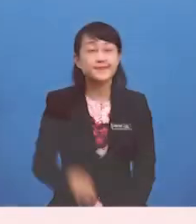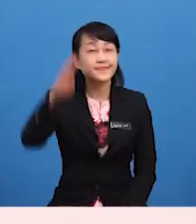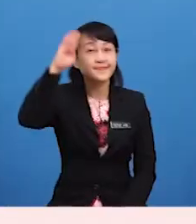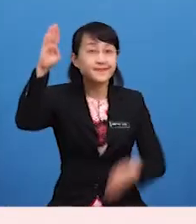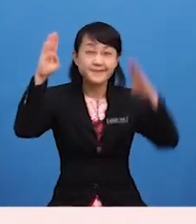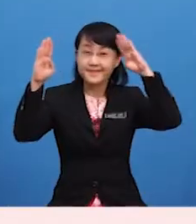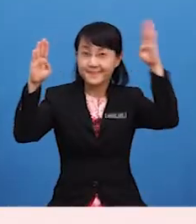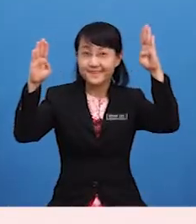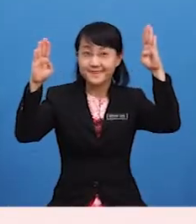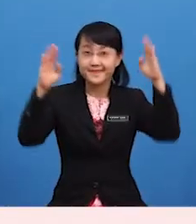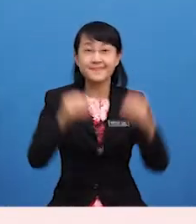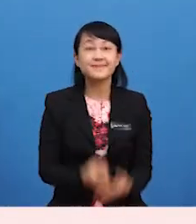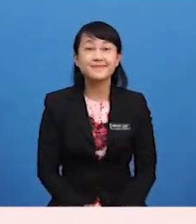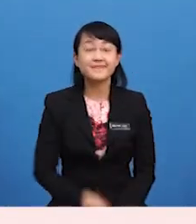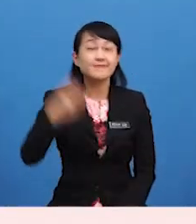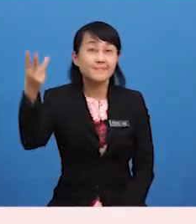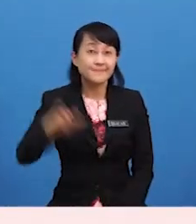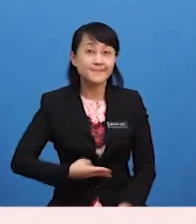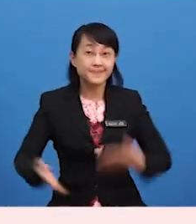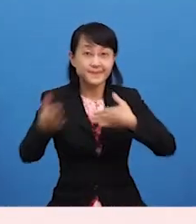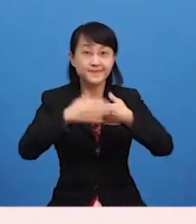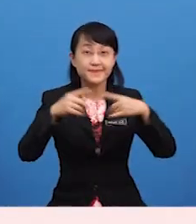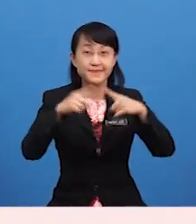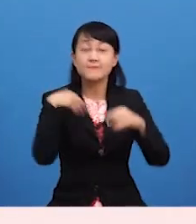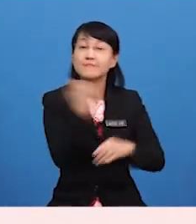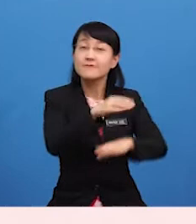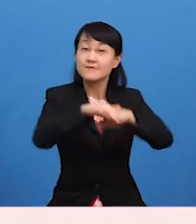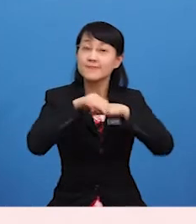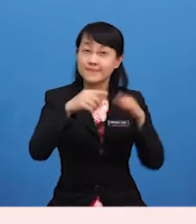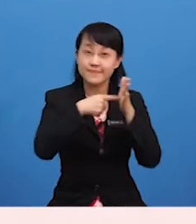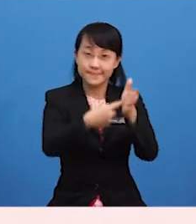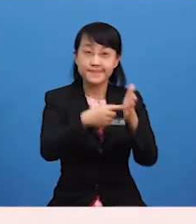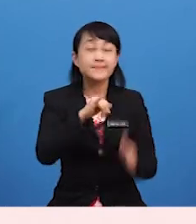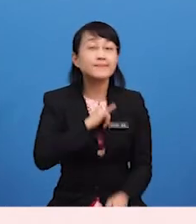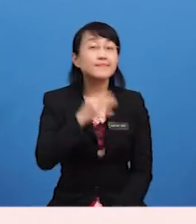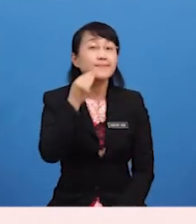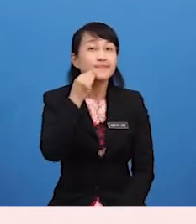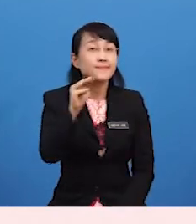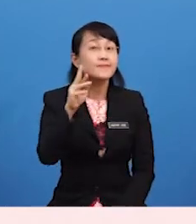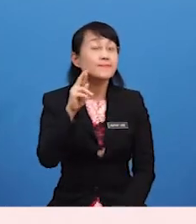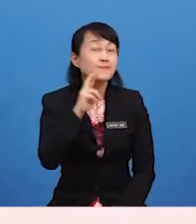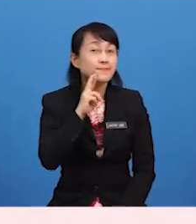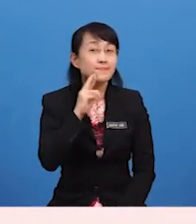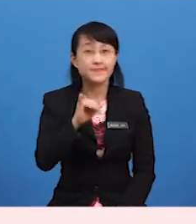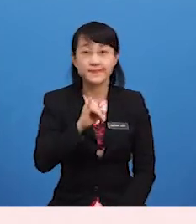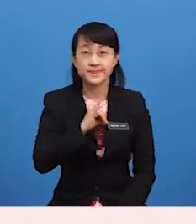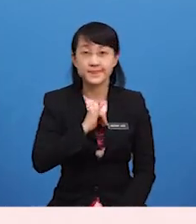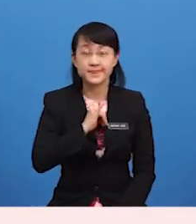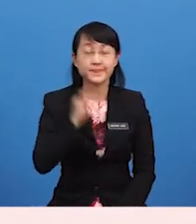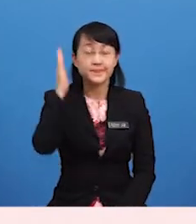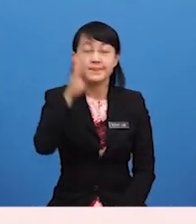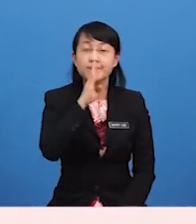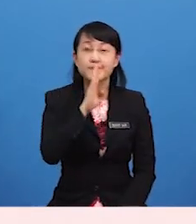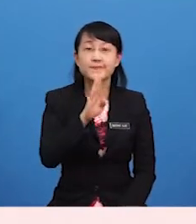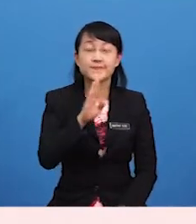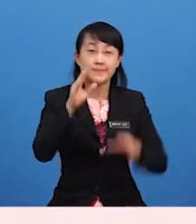Hello there, everyone. Welcome back to our English show. I'm Miss Rachel, and I'll be your